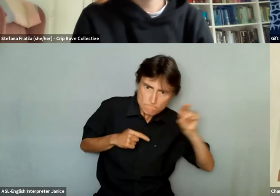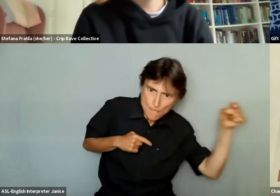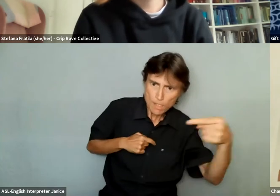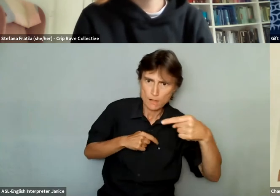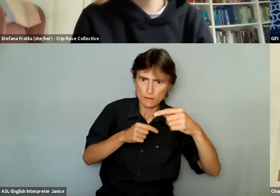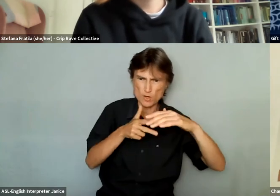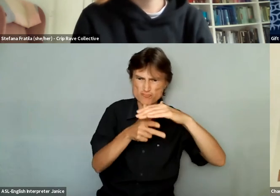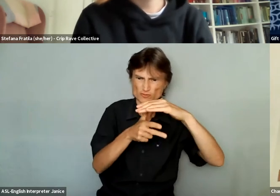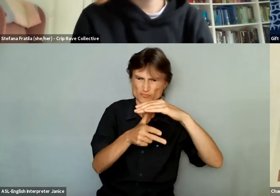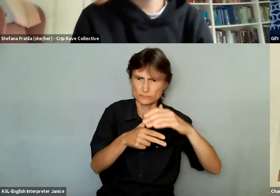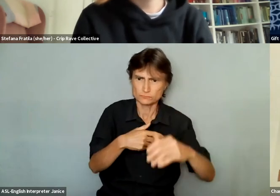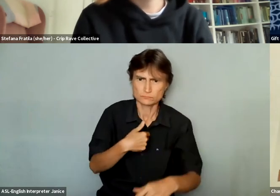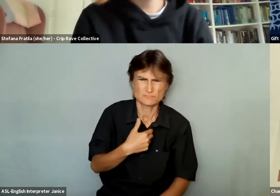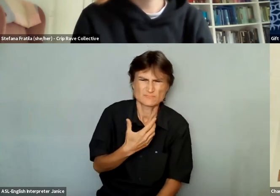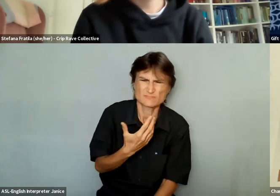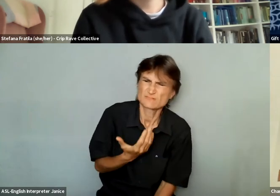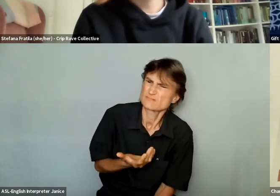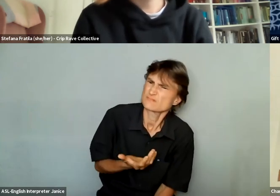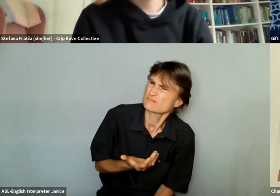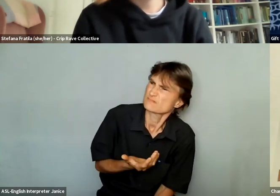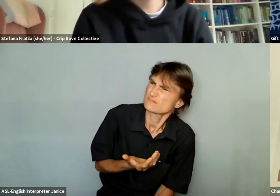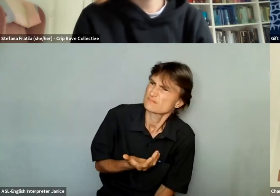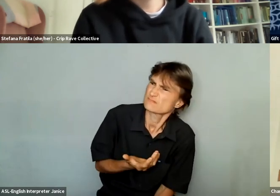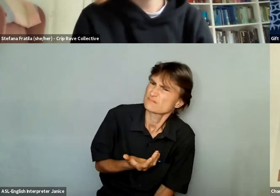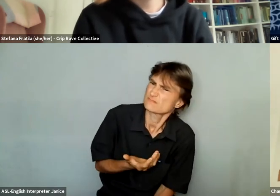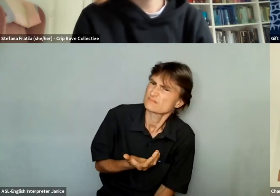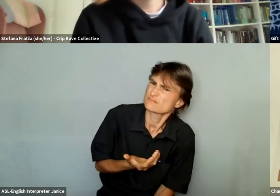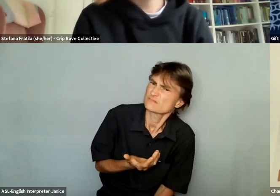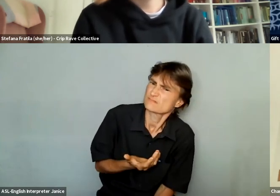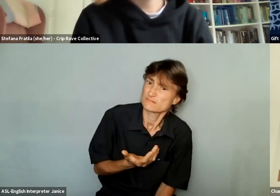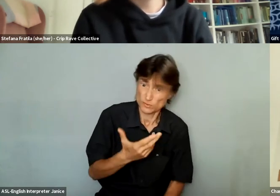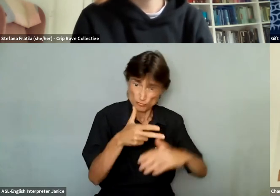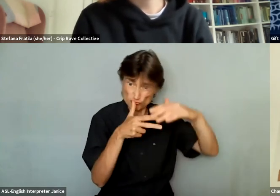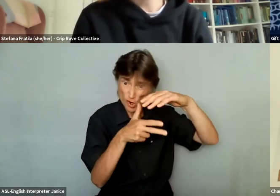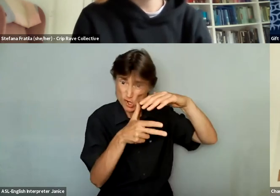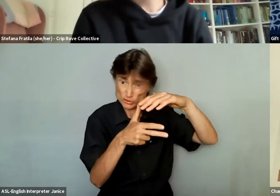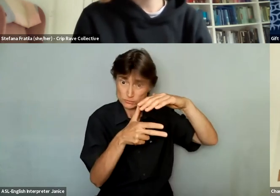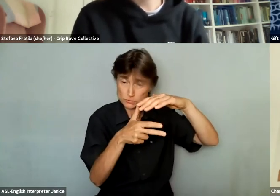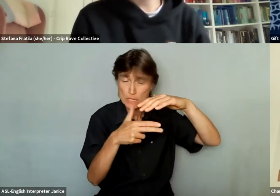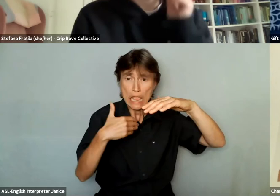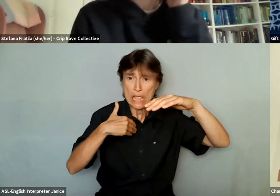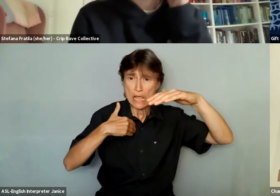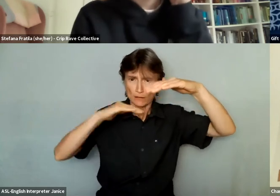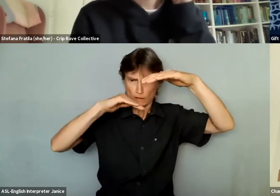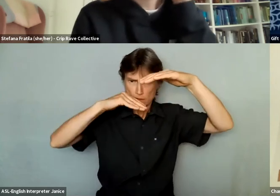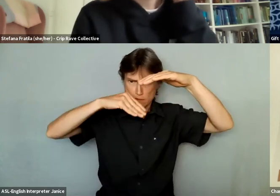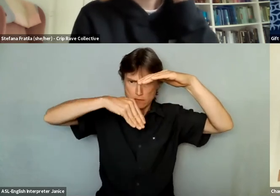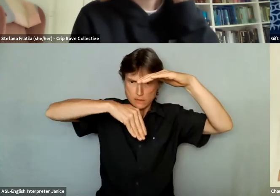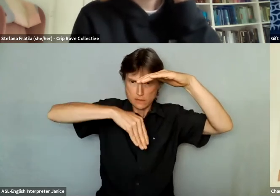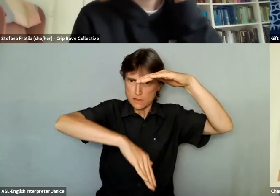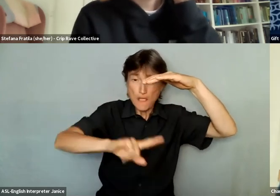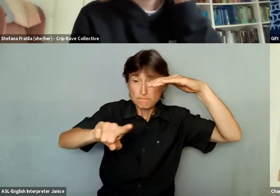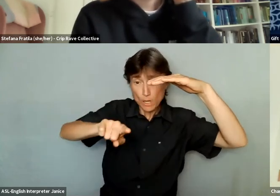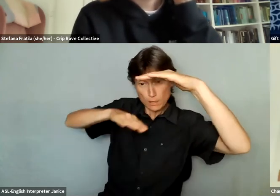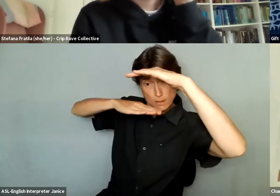the garage entrance is very steep, which can be very dangerous as a wheelchair user to